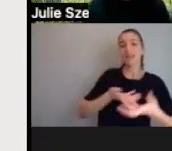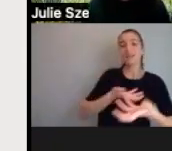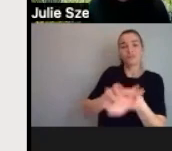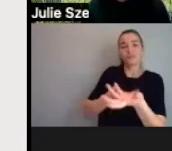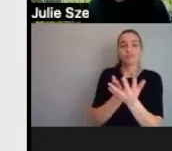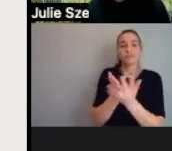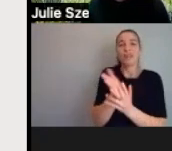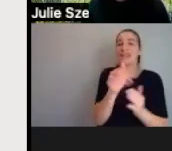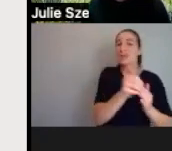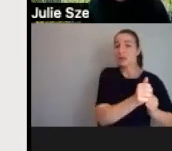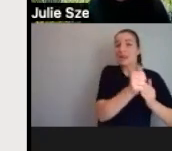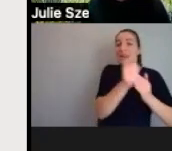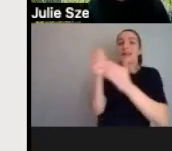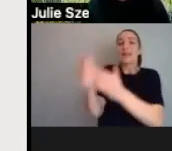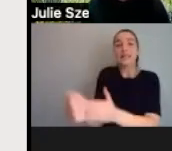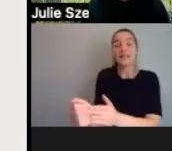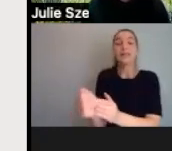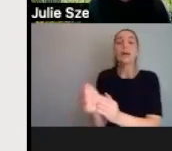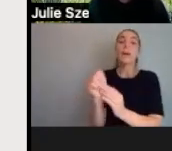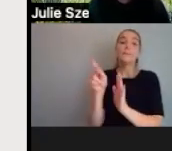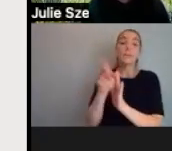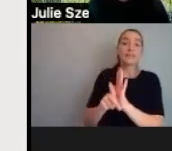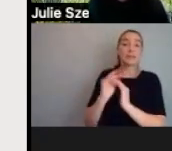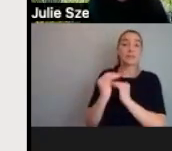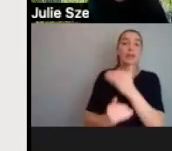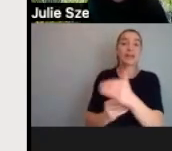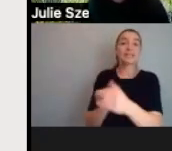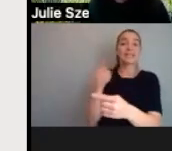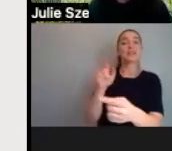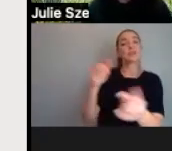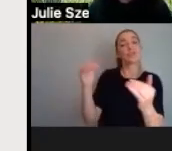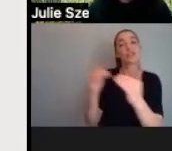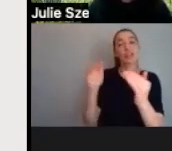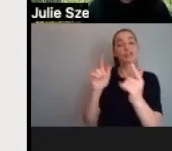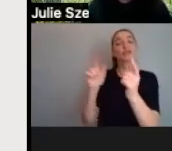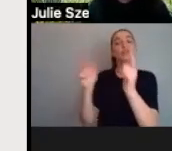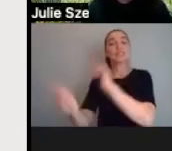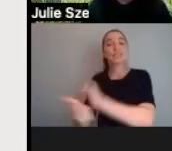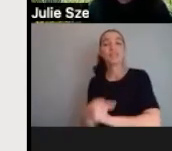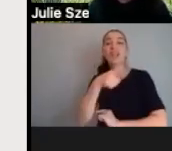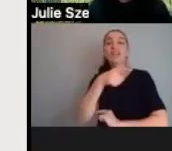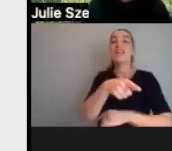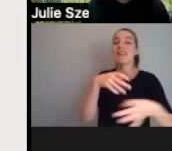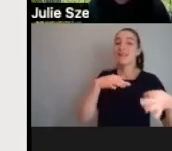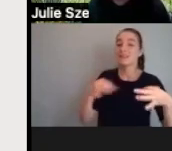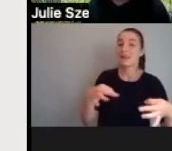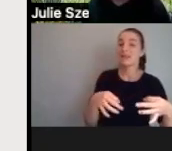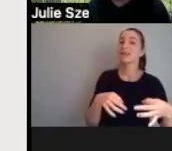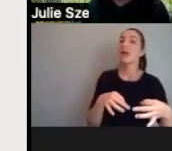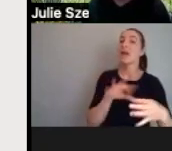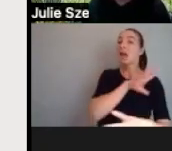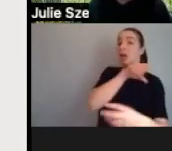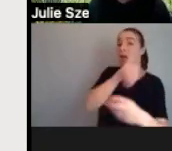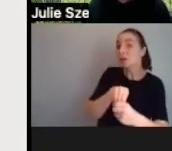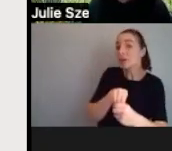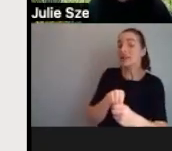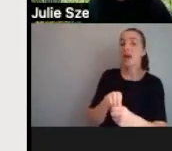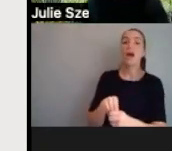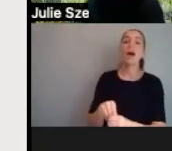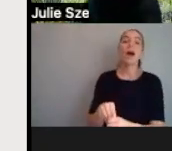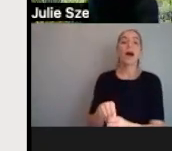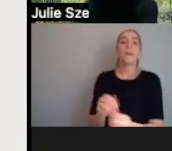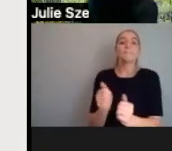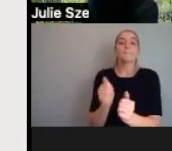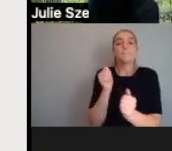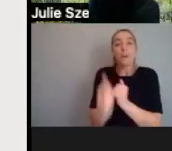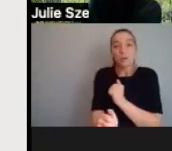worldviews into this just transition, which they define capaciously to include, but not be limited to, post-carbon world. This agenda